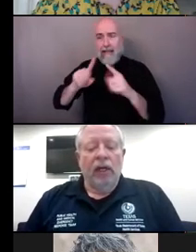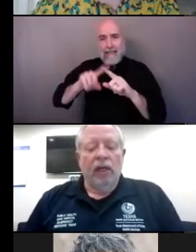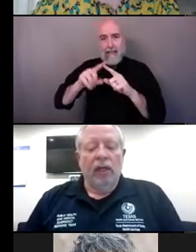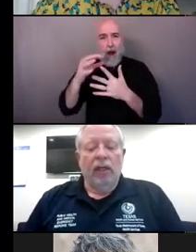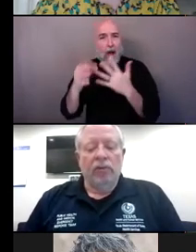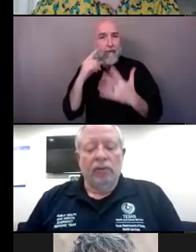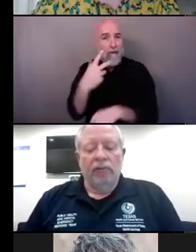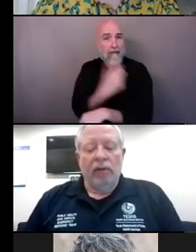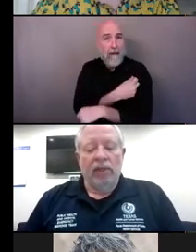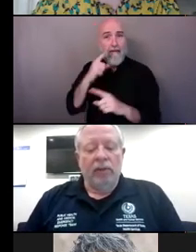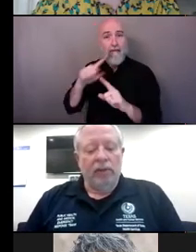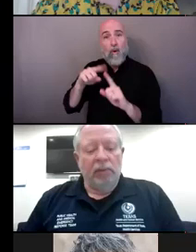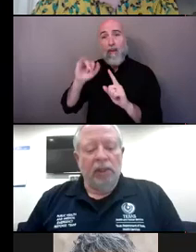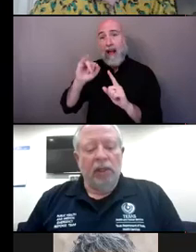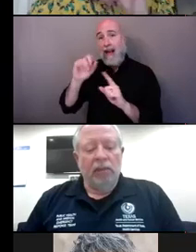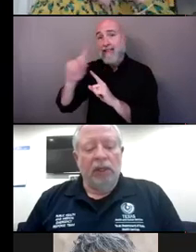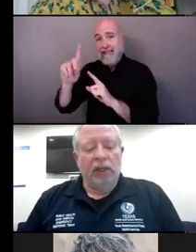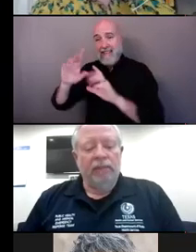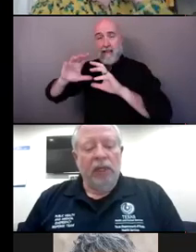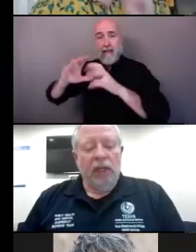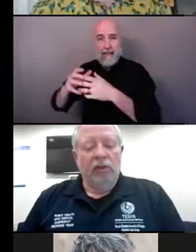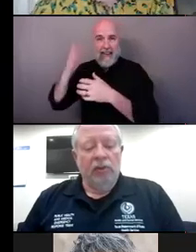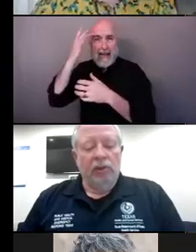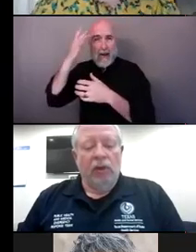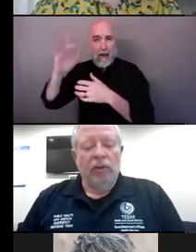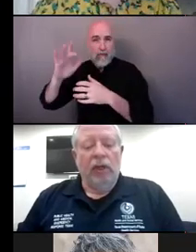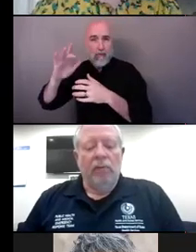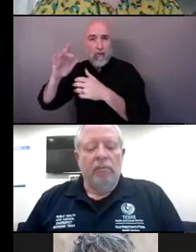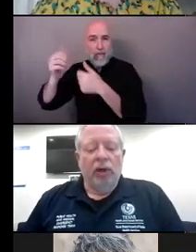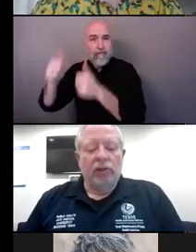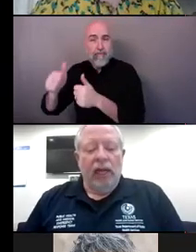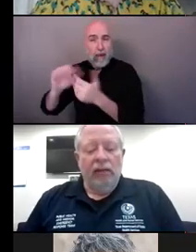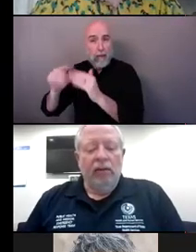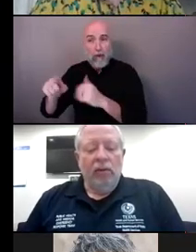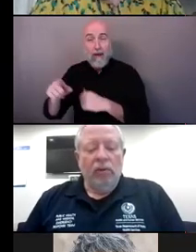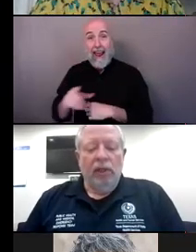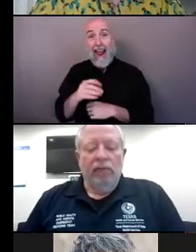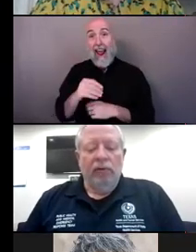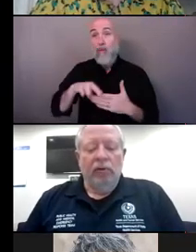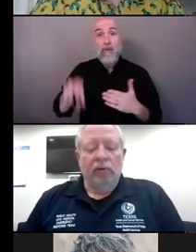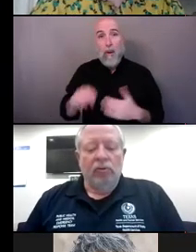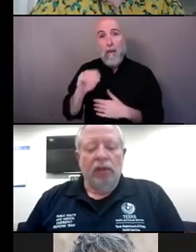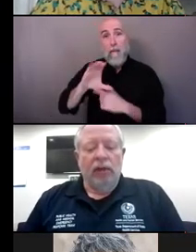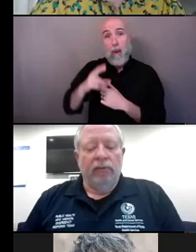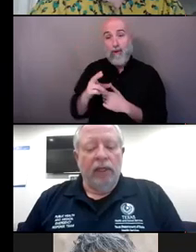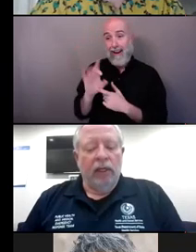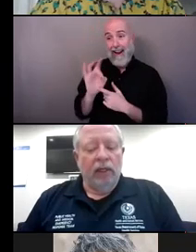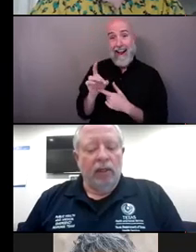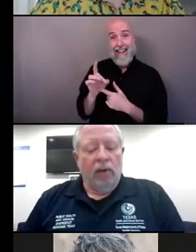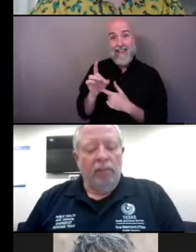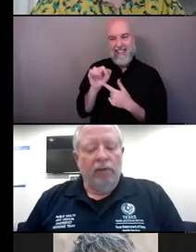for the intellectual developmental disability community. As a result, March 8th will be the first week of